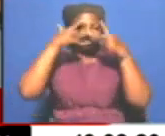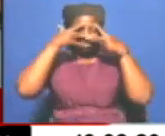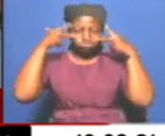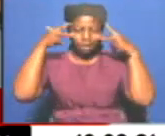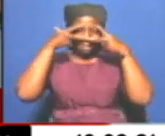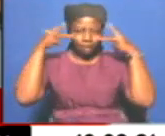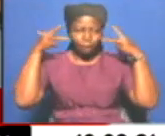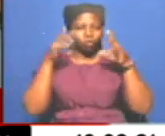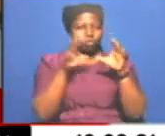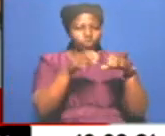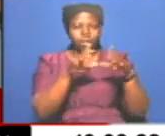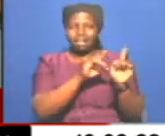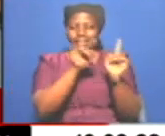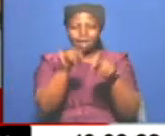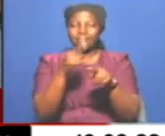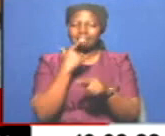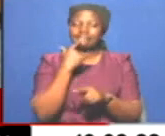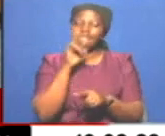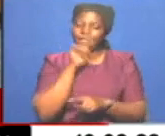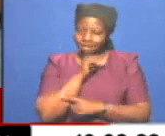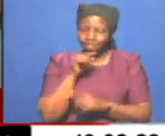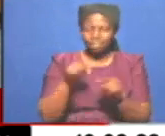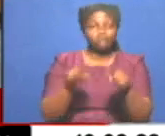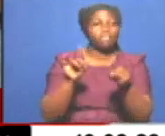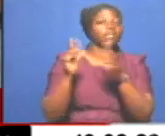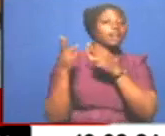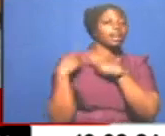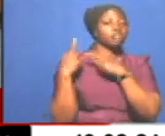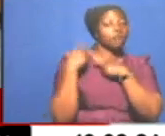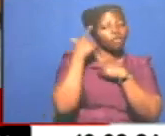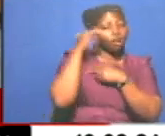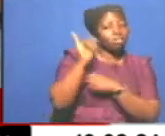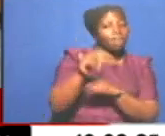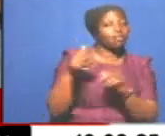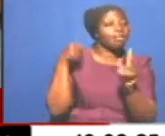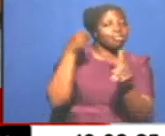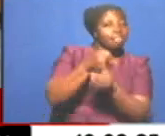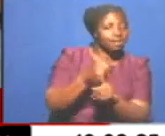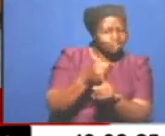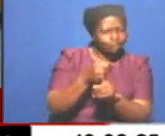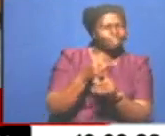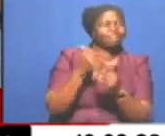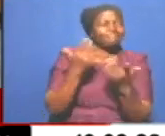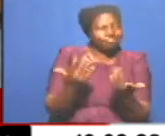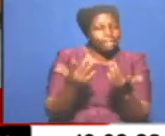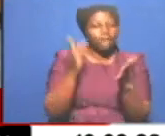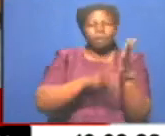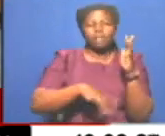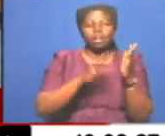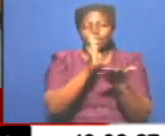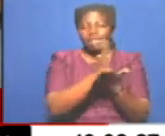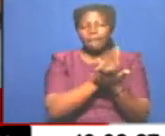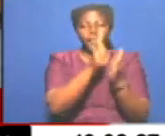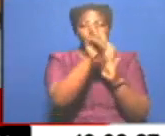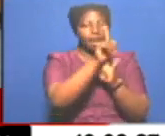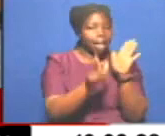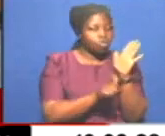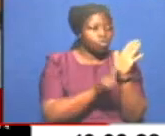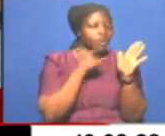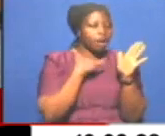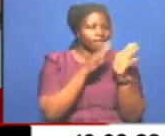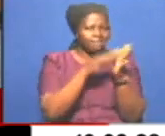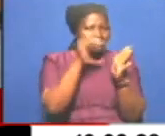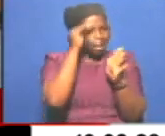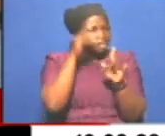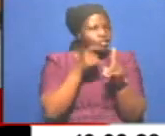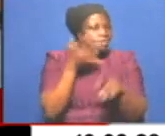about that they were responsible for that terror attack. What are some of the lessons that we have picked from there? And